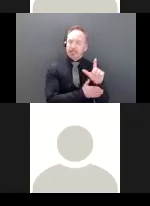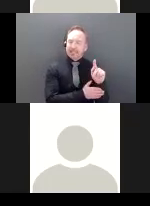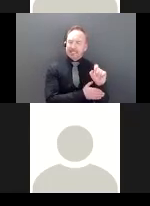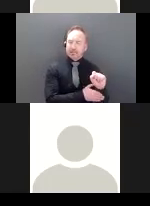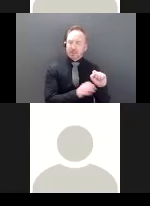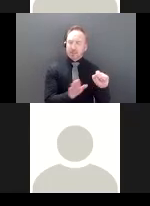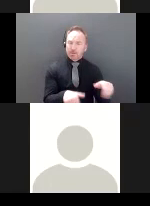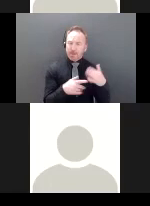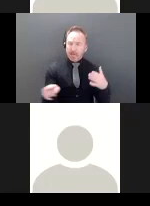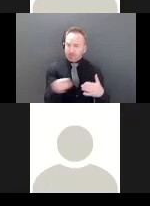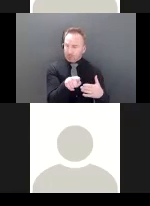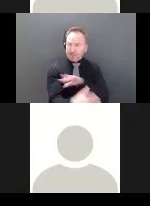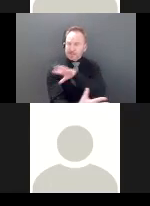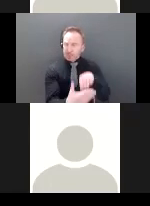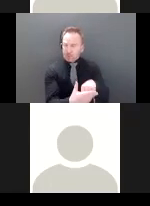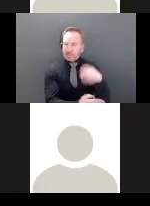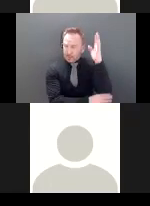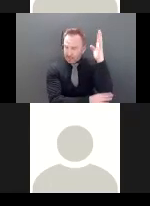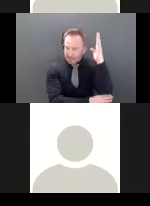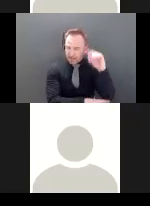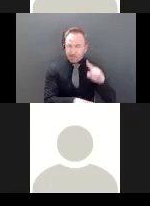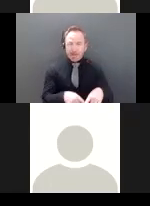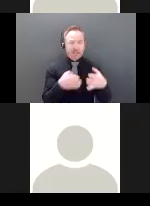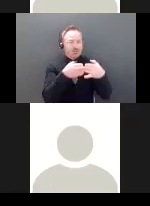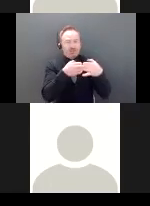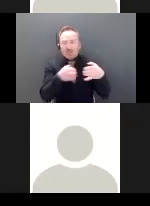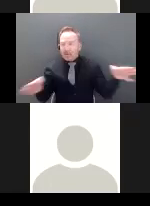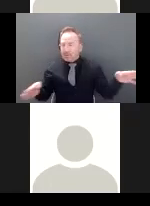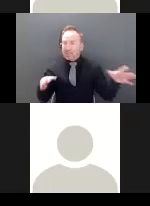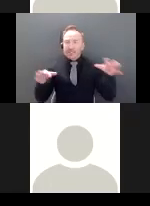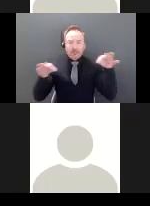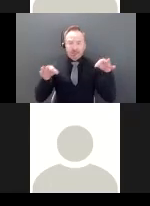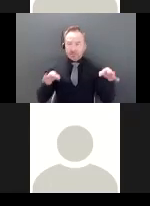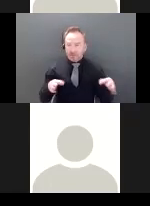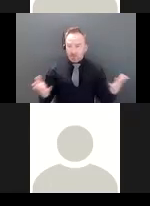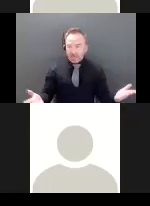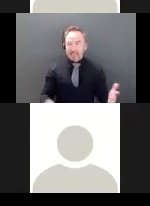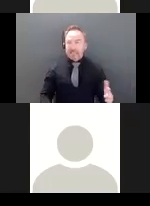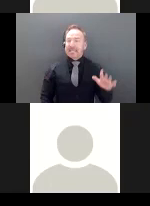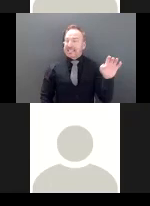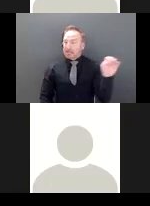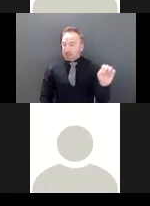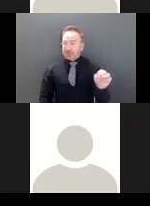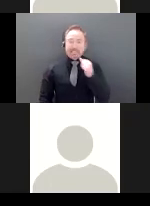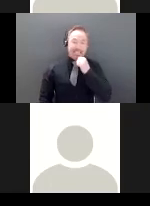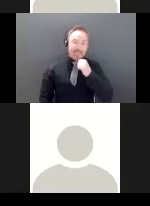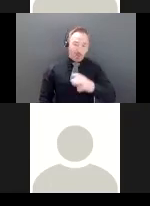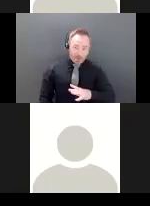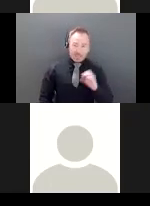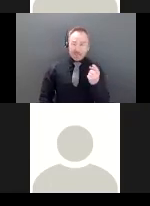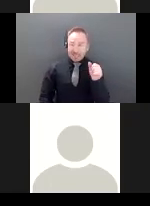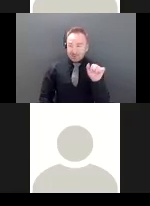That's included in the presentation, but just as a really broad overview, it includes emergency women's shelters, sexual assault